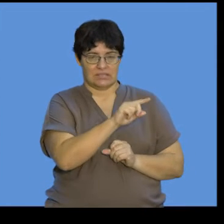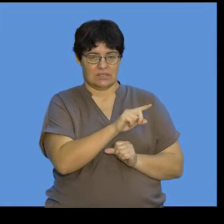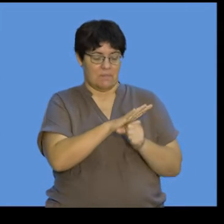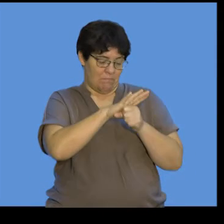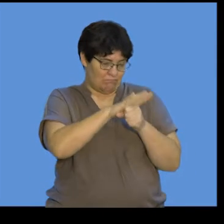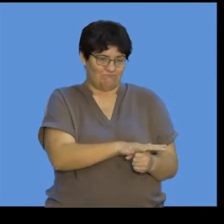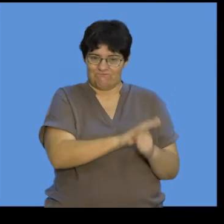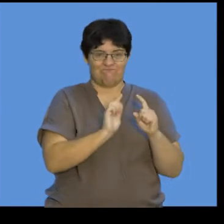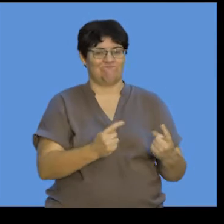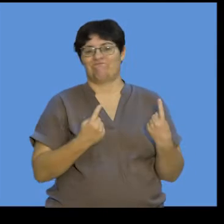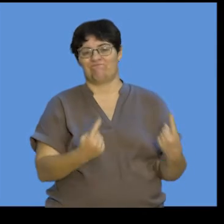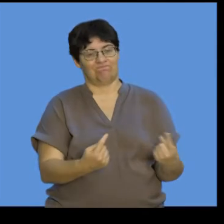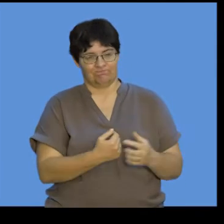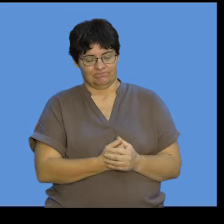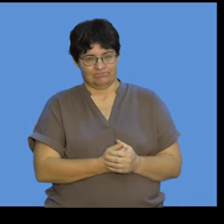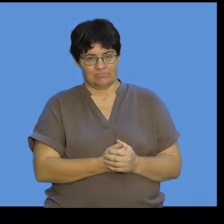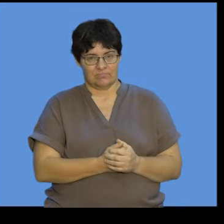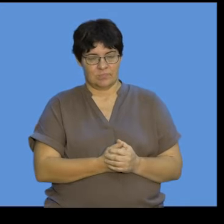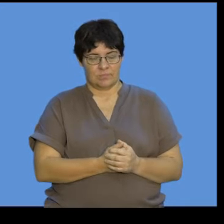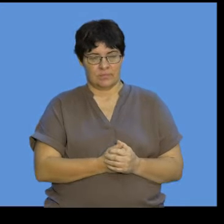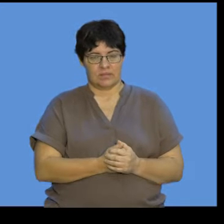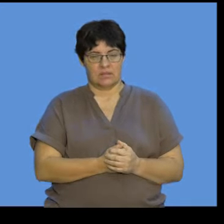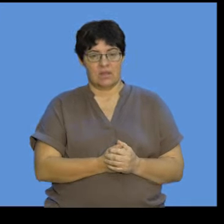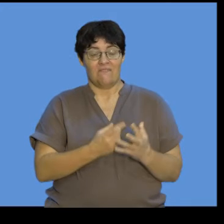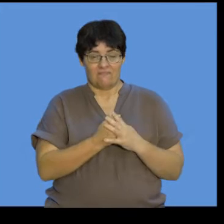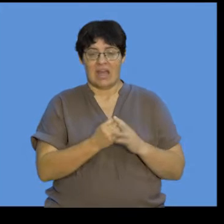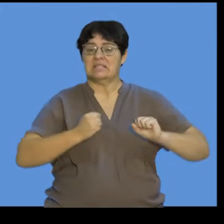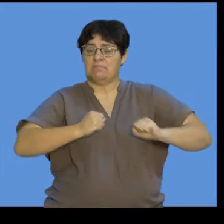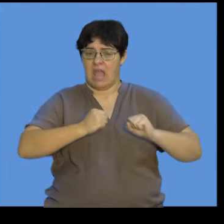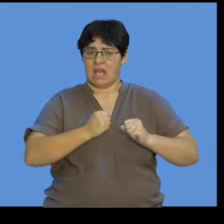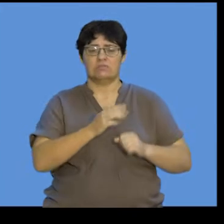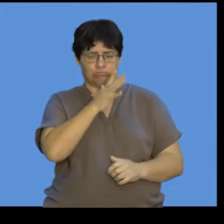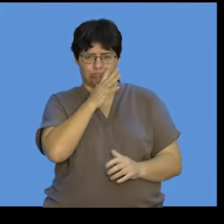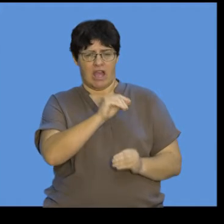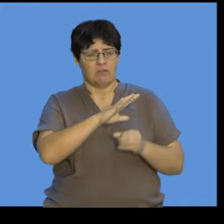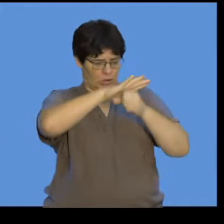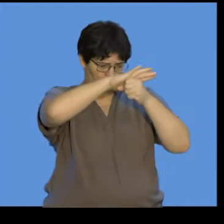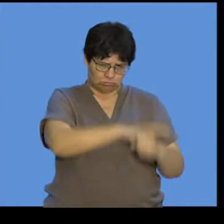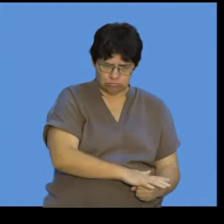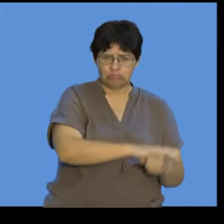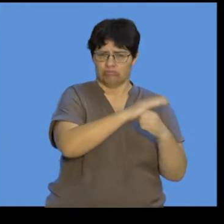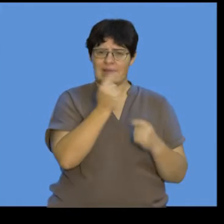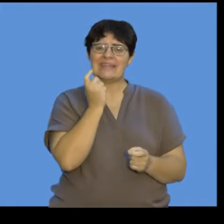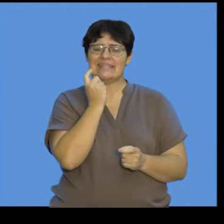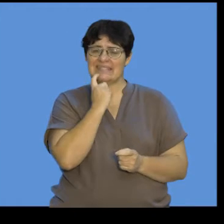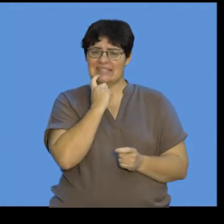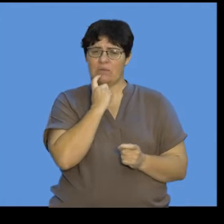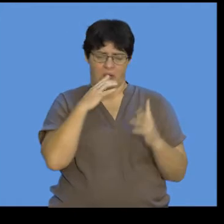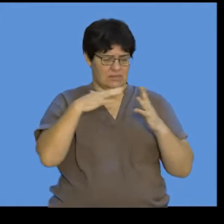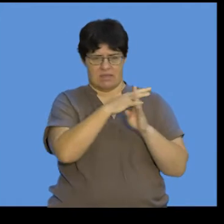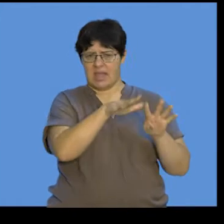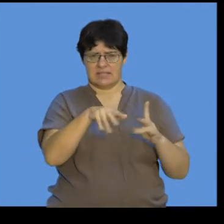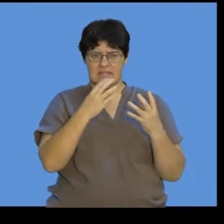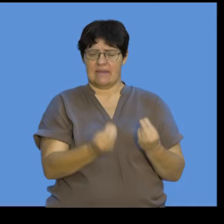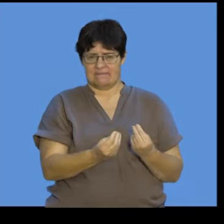incompressible. Now, if there was, a lot of space, it means we can be able to push these particles together, which would